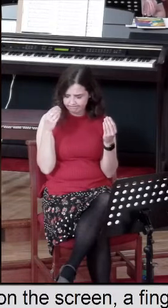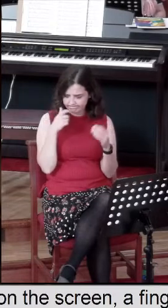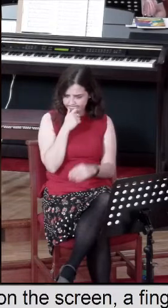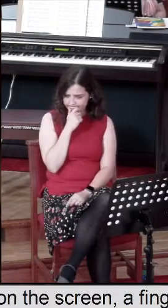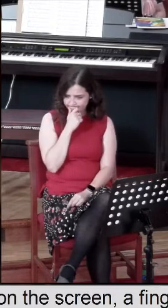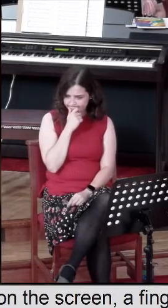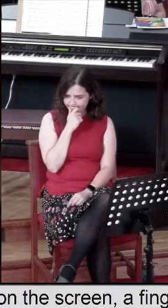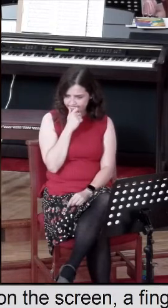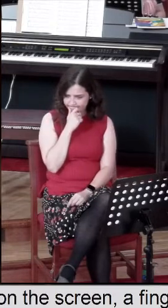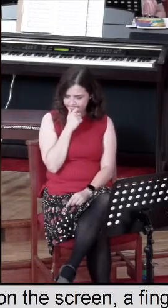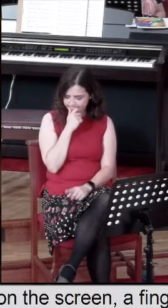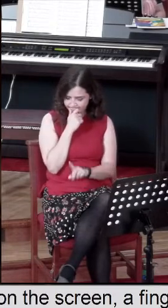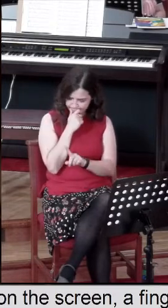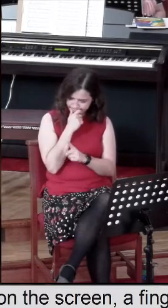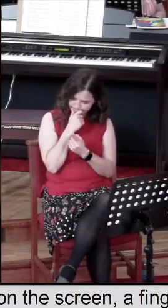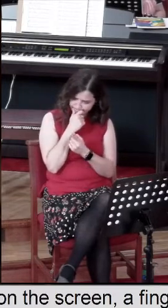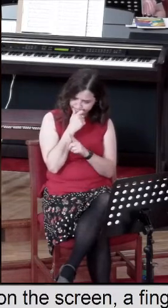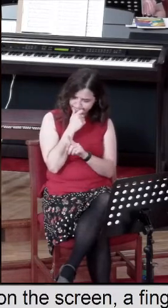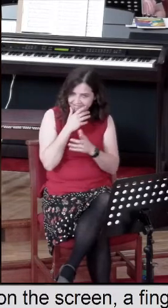happens, don't you?